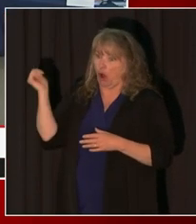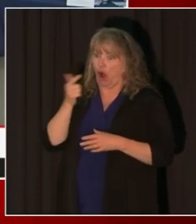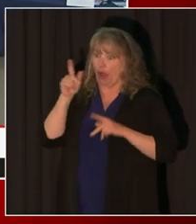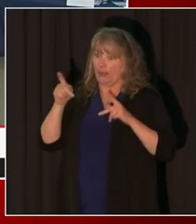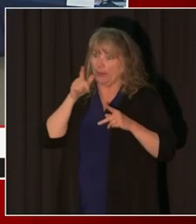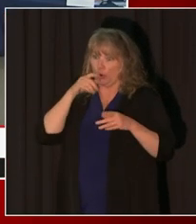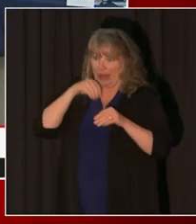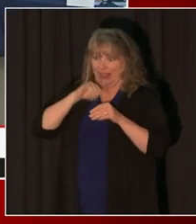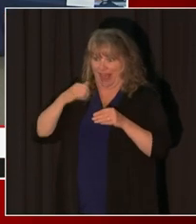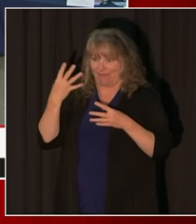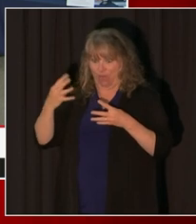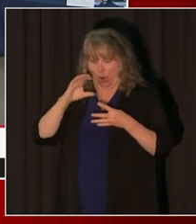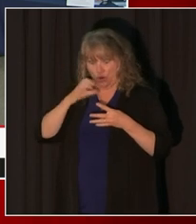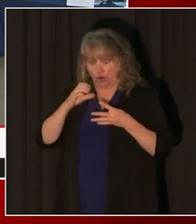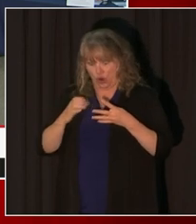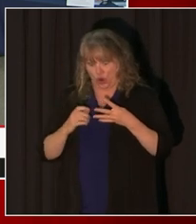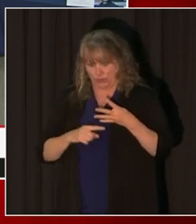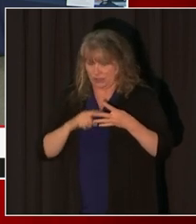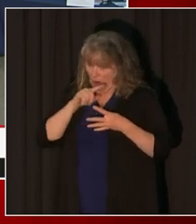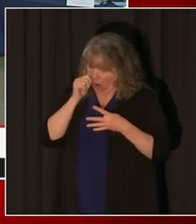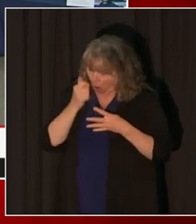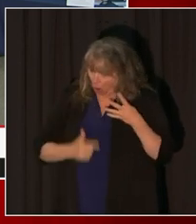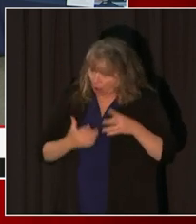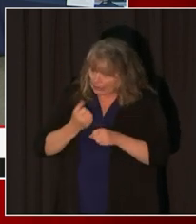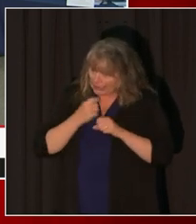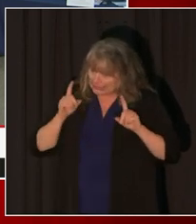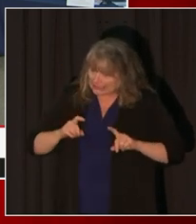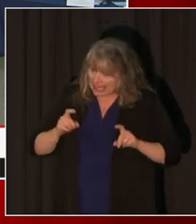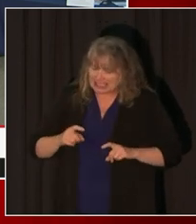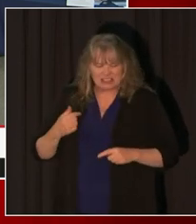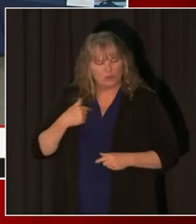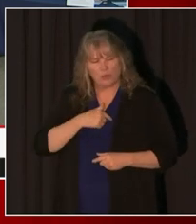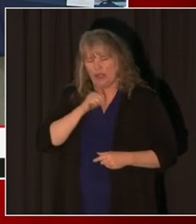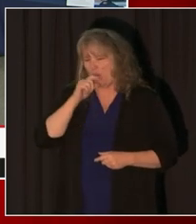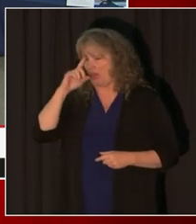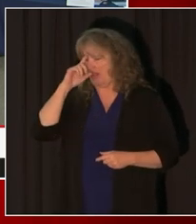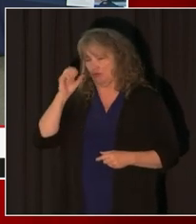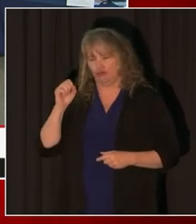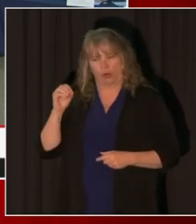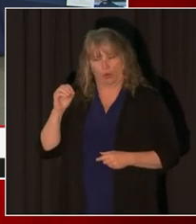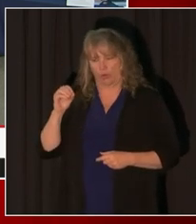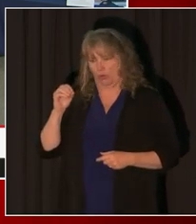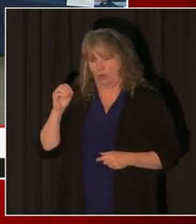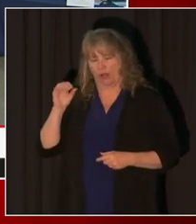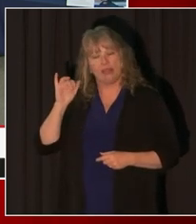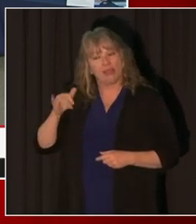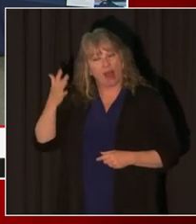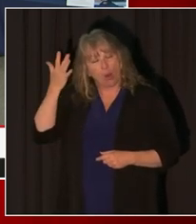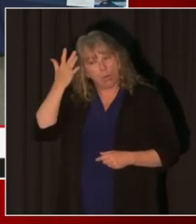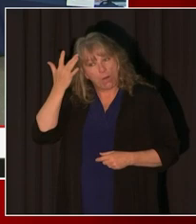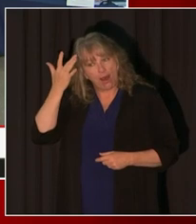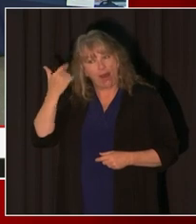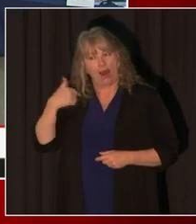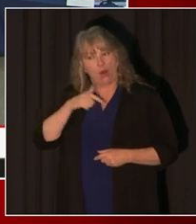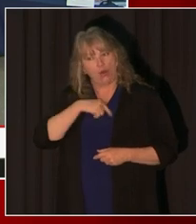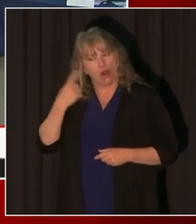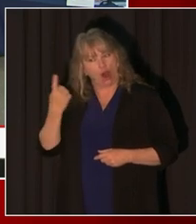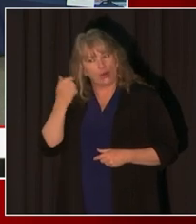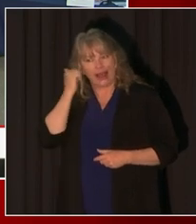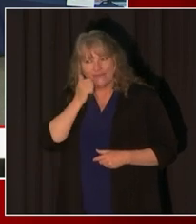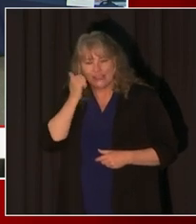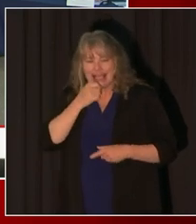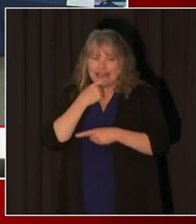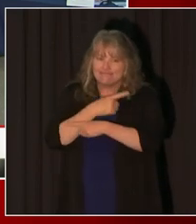tested. And that is why we are always putting out the number.